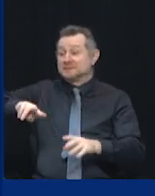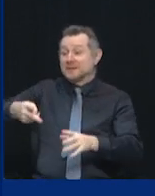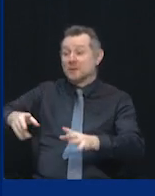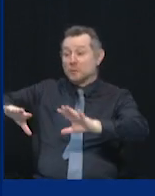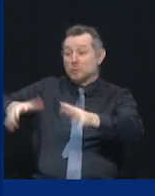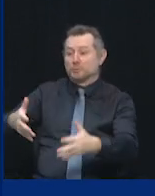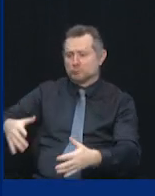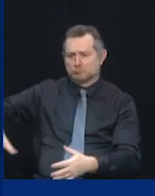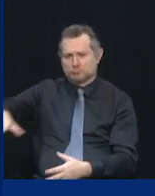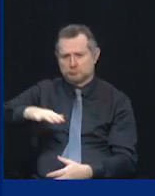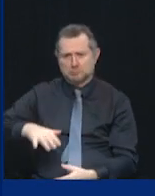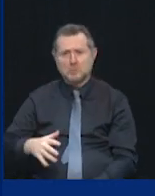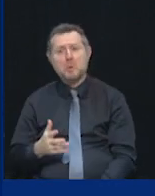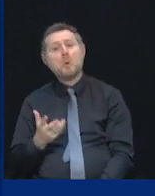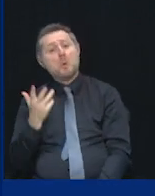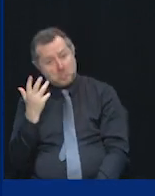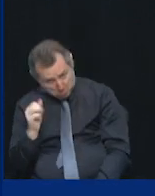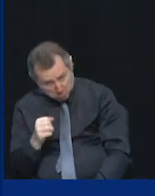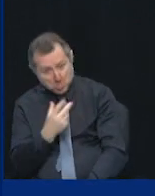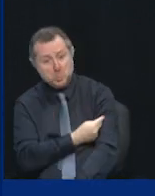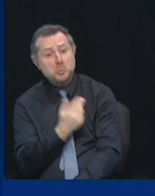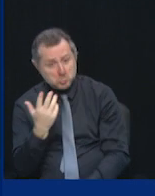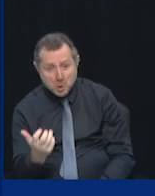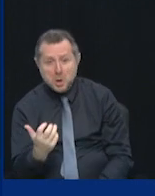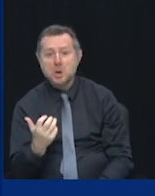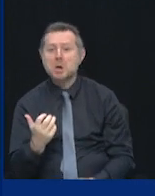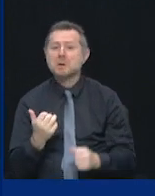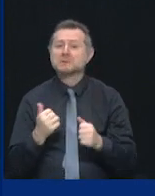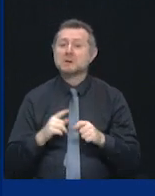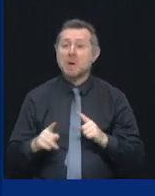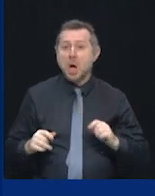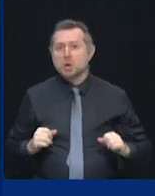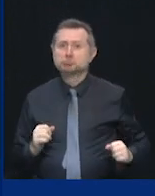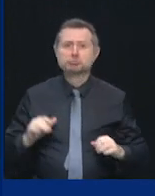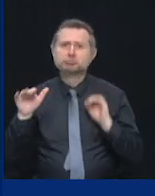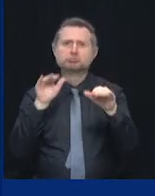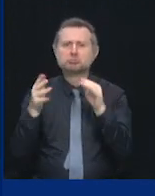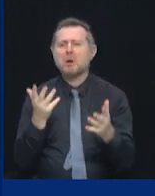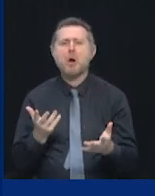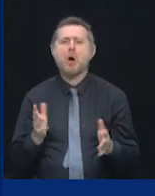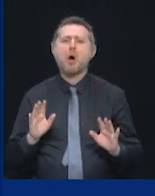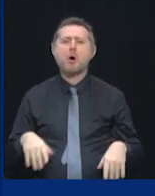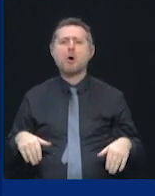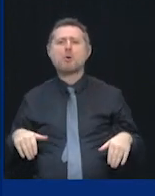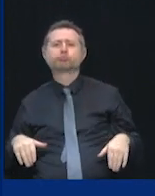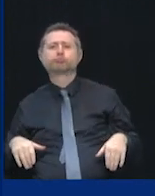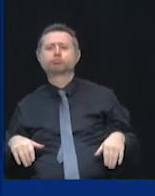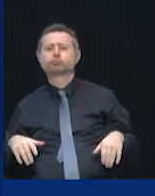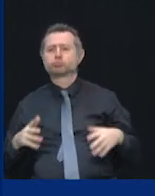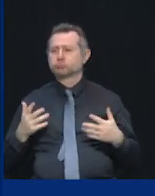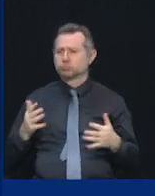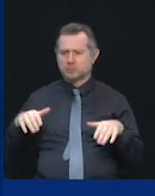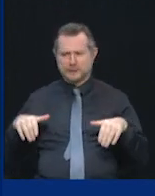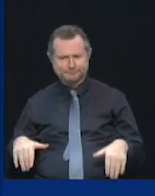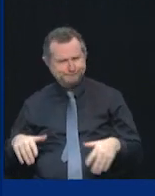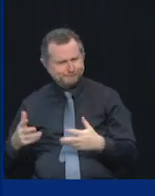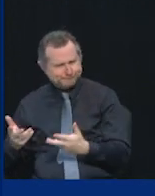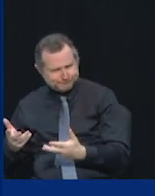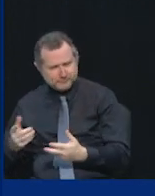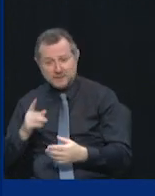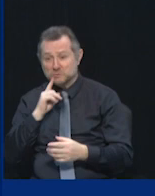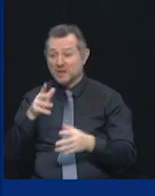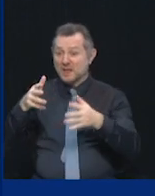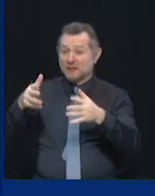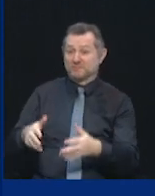population who wanted to get the vaccine. They weren't that anxious. They've gotten the vaccine. And you're working your way through, really,